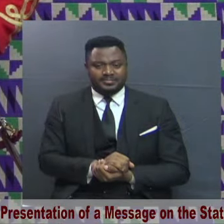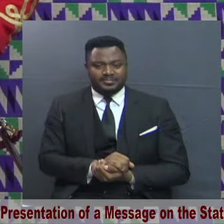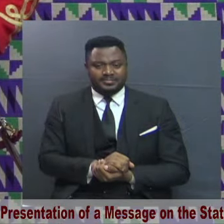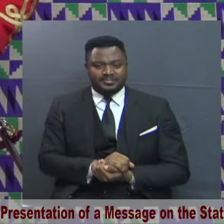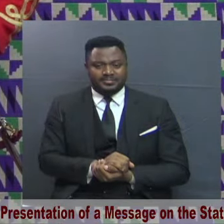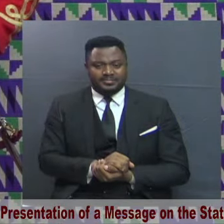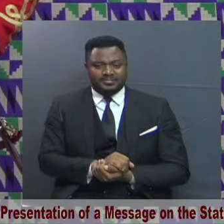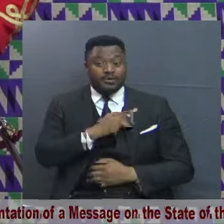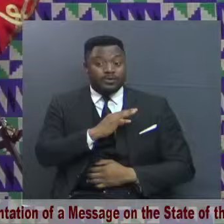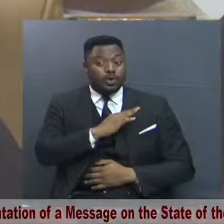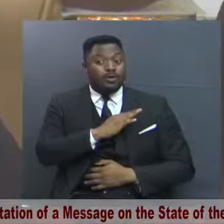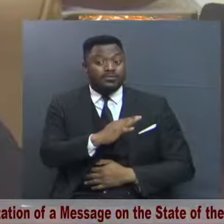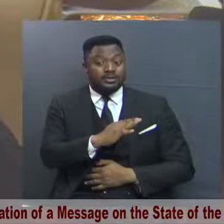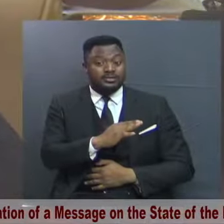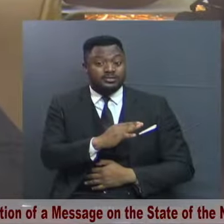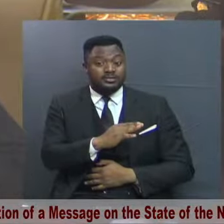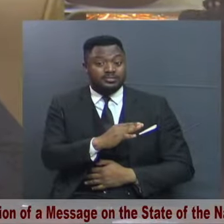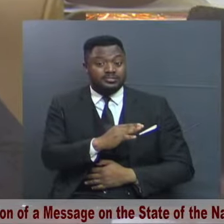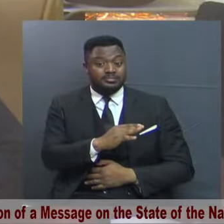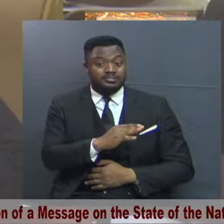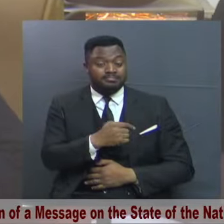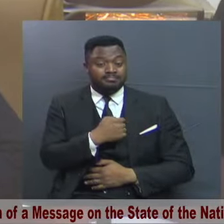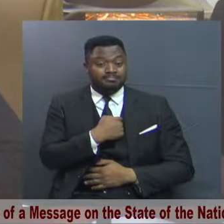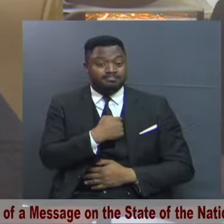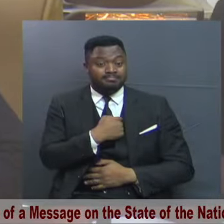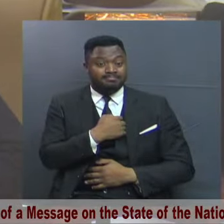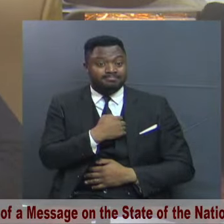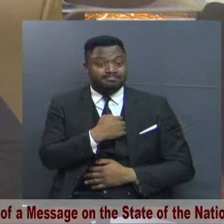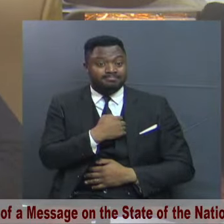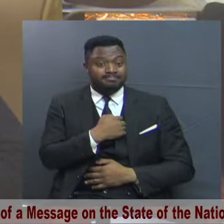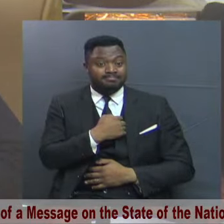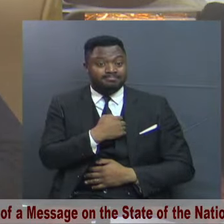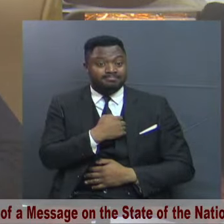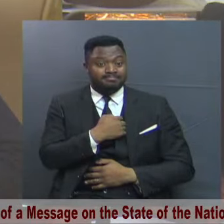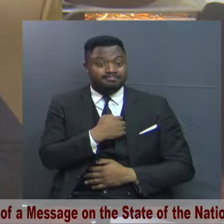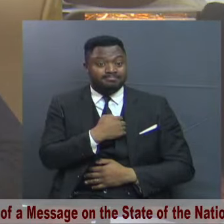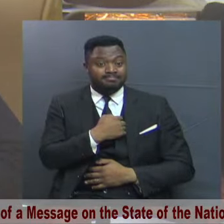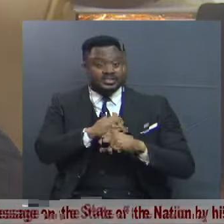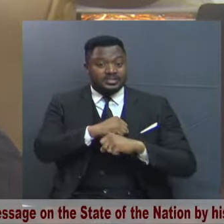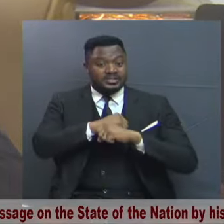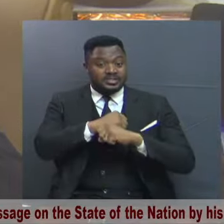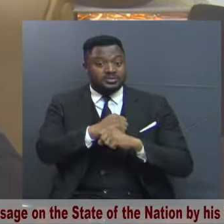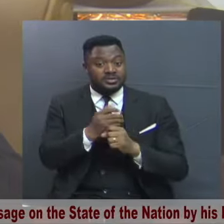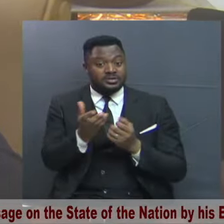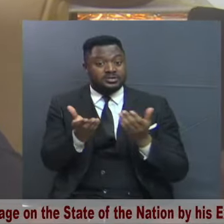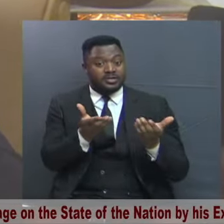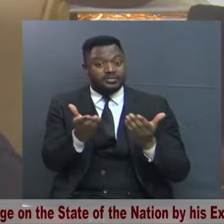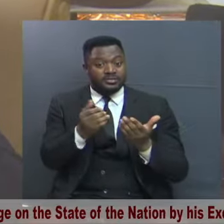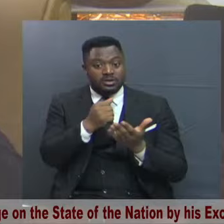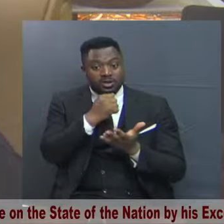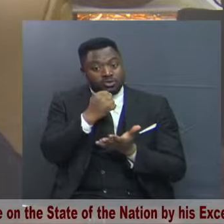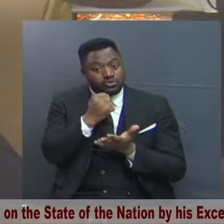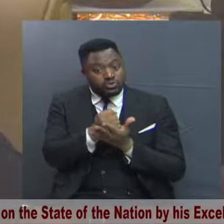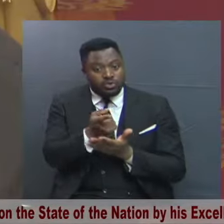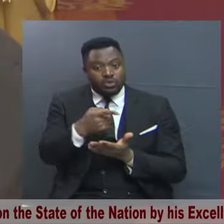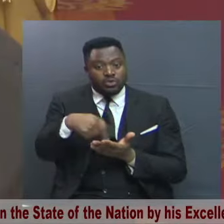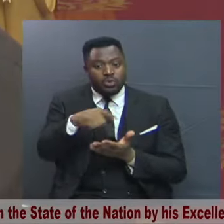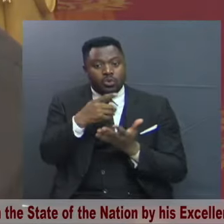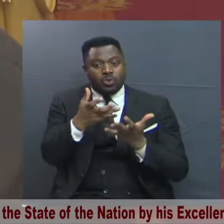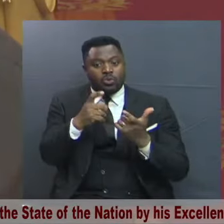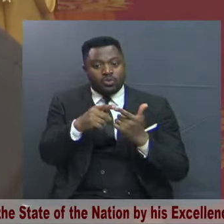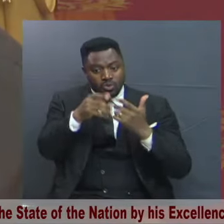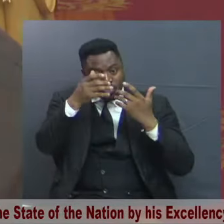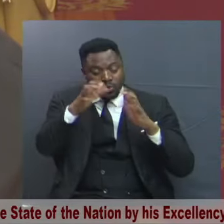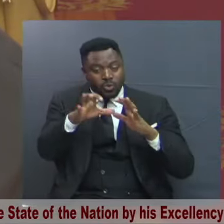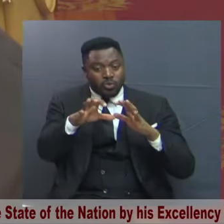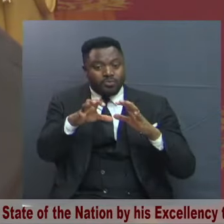I have confidence I have confidence in the security services to ensure that those who might want to cause